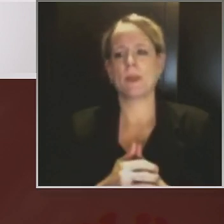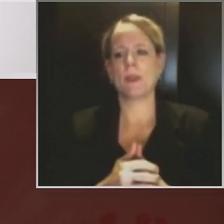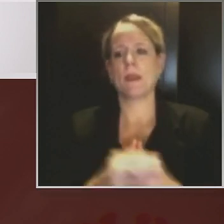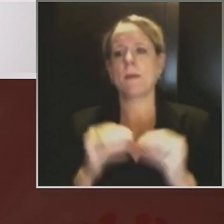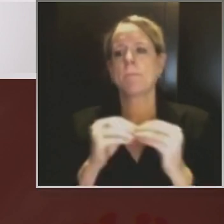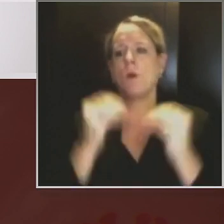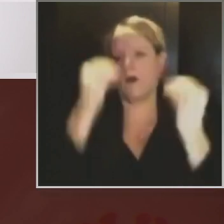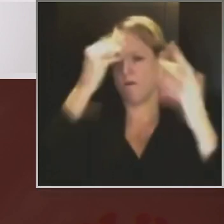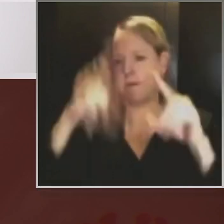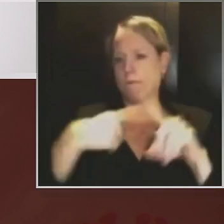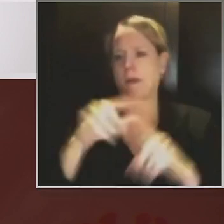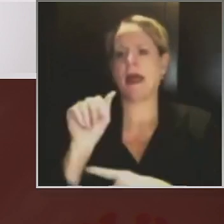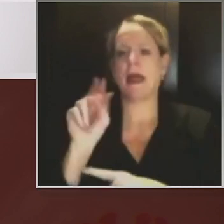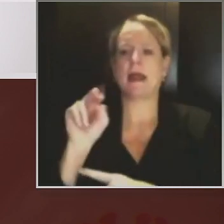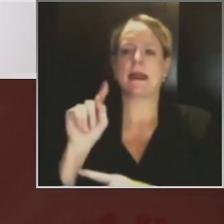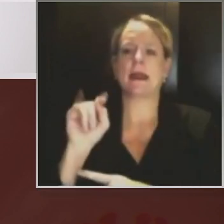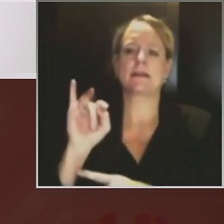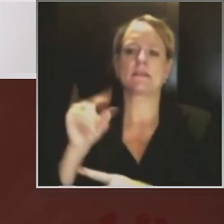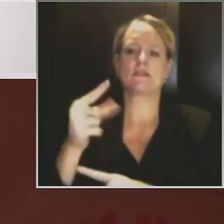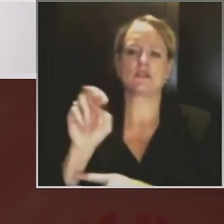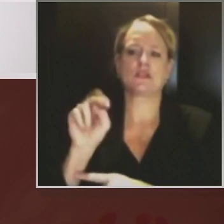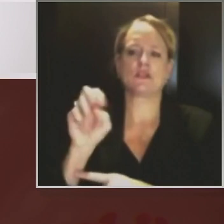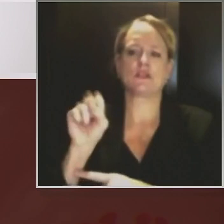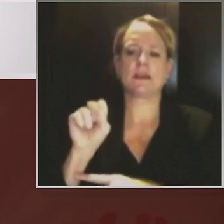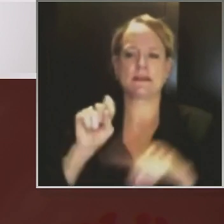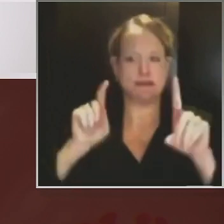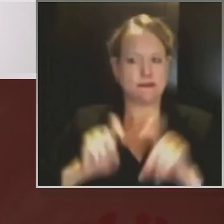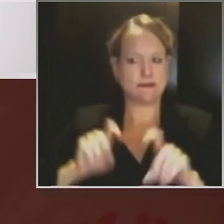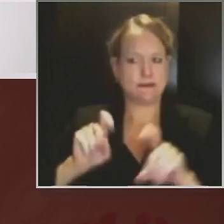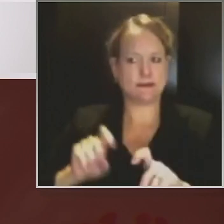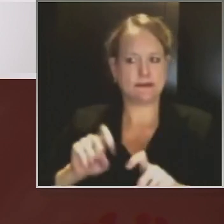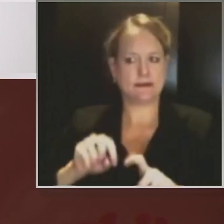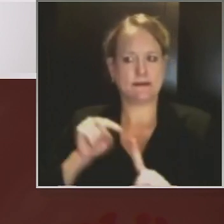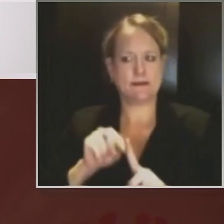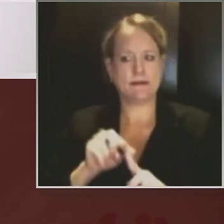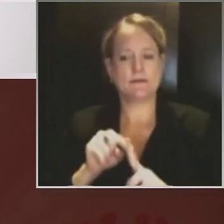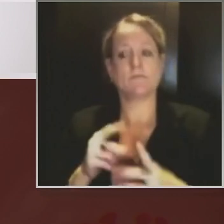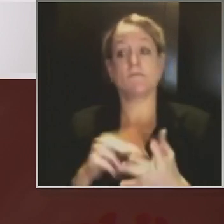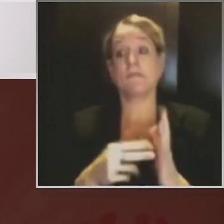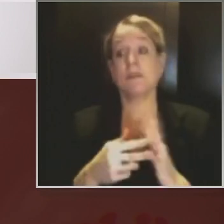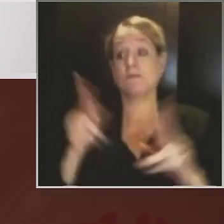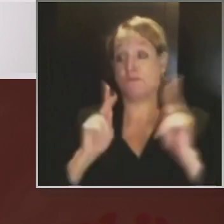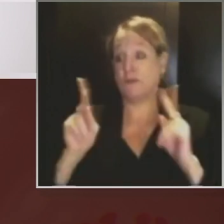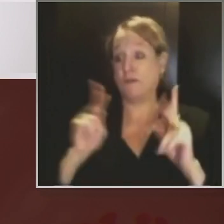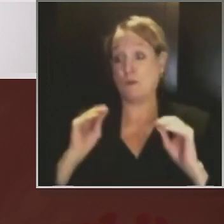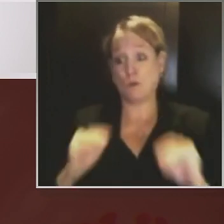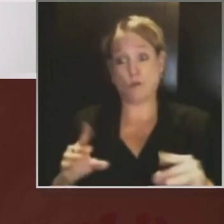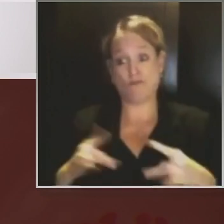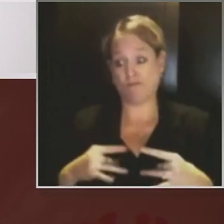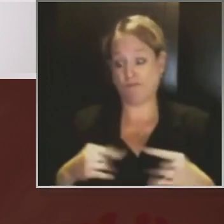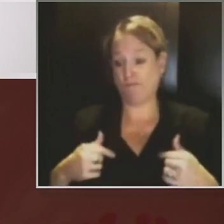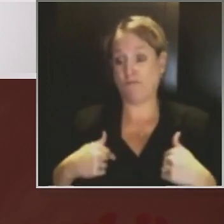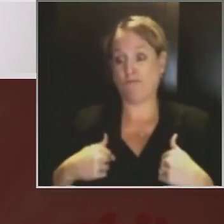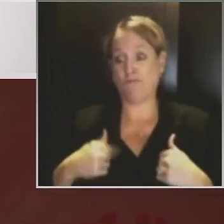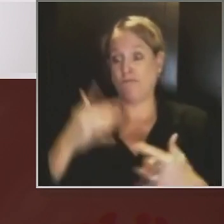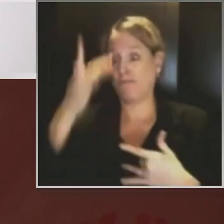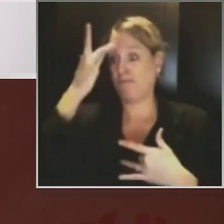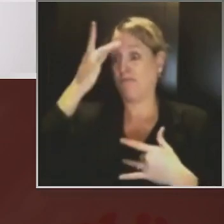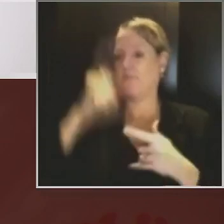that's a great question. So the antigen test, right, and this is not the PCR that we use widespread. It's relatively new. There's